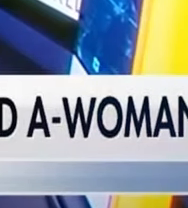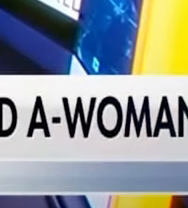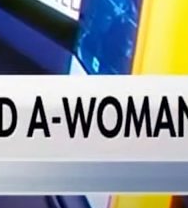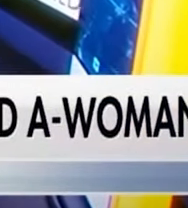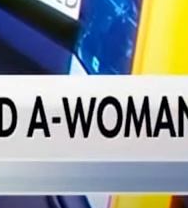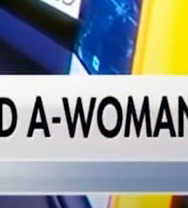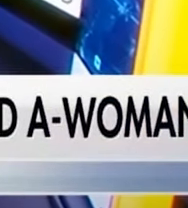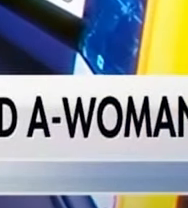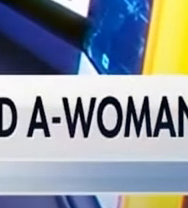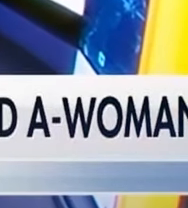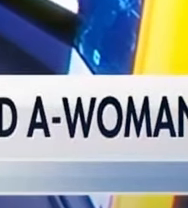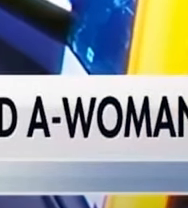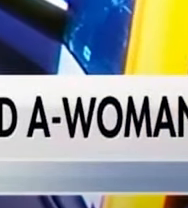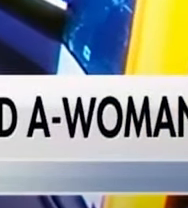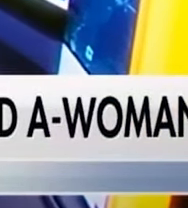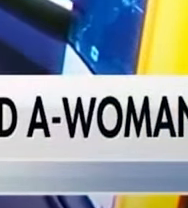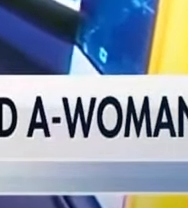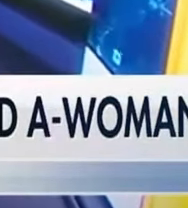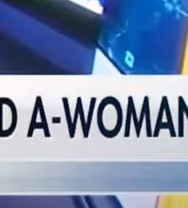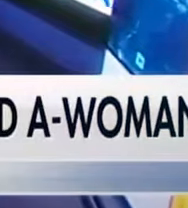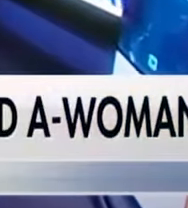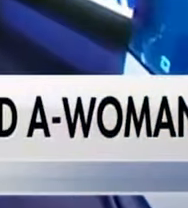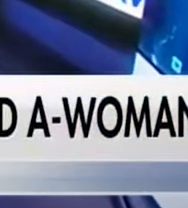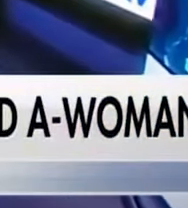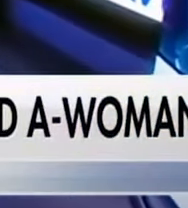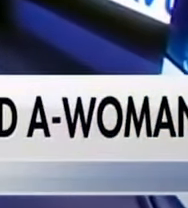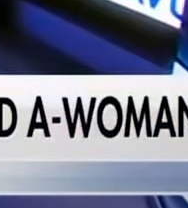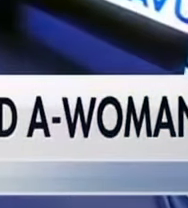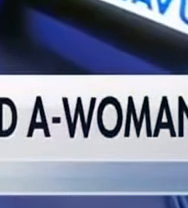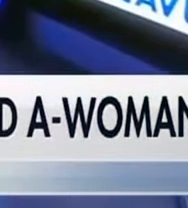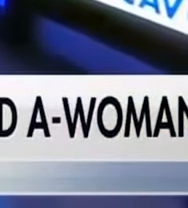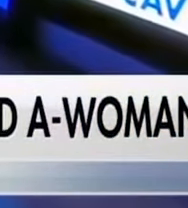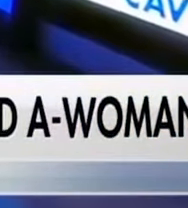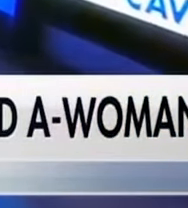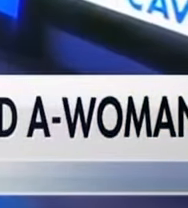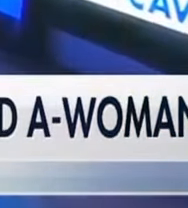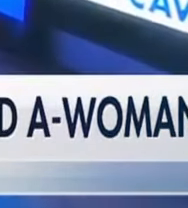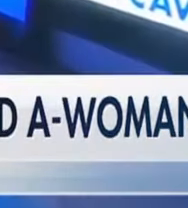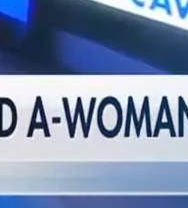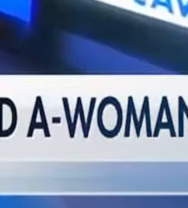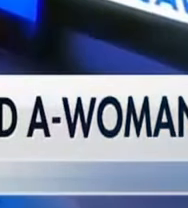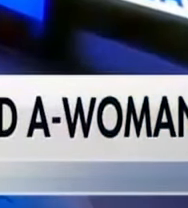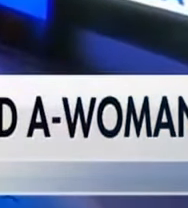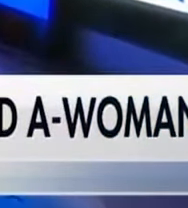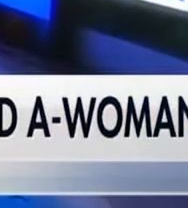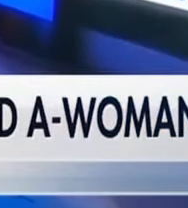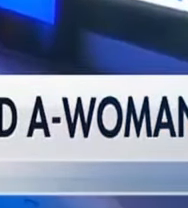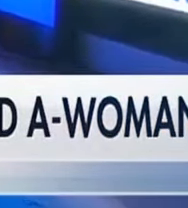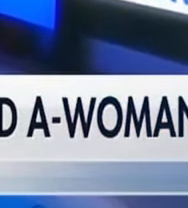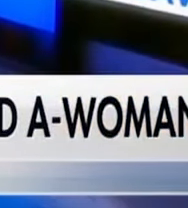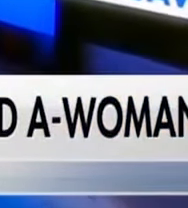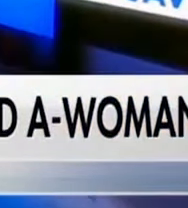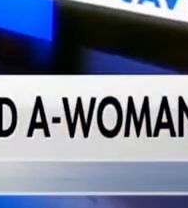have engendered a sort of a bipartisan rant against probably one of the more beloved congressmen in Washington, D.C. I'm